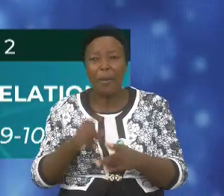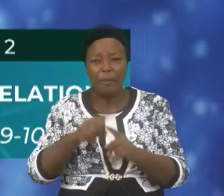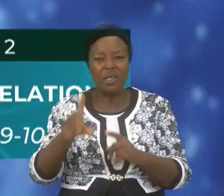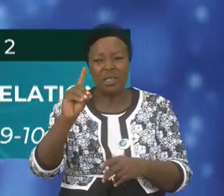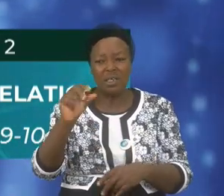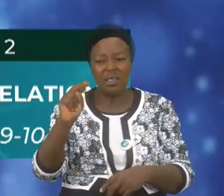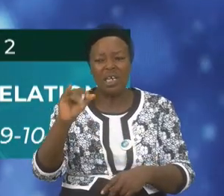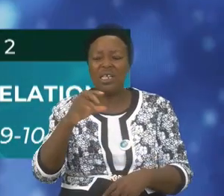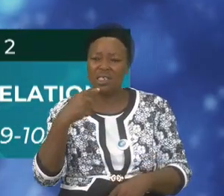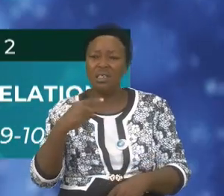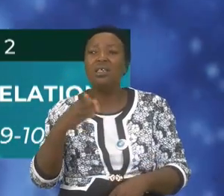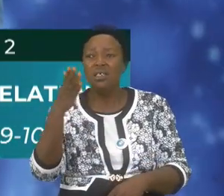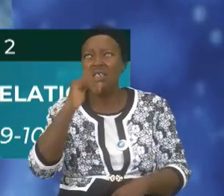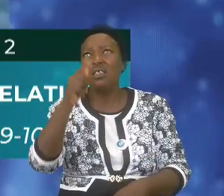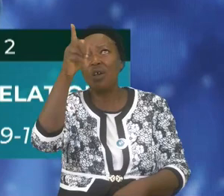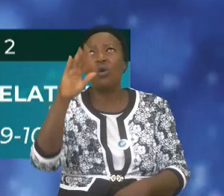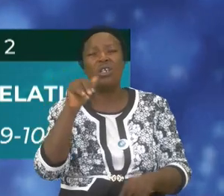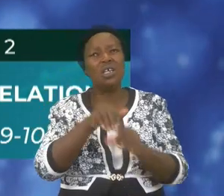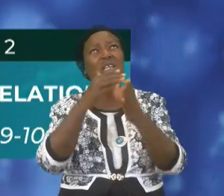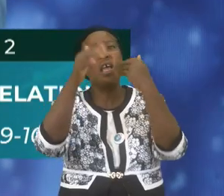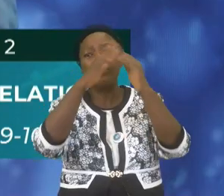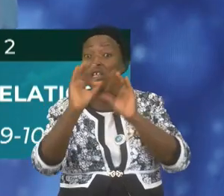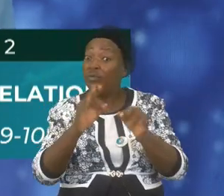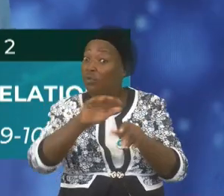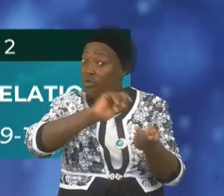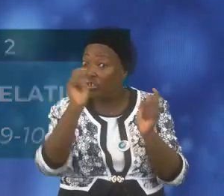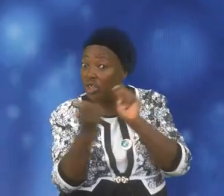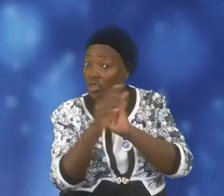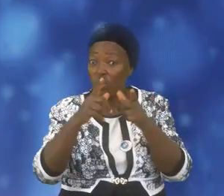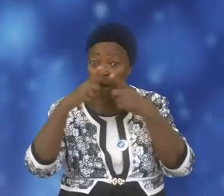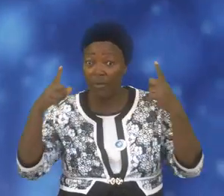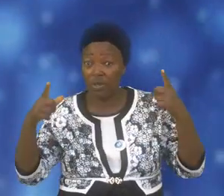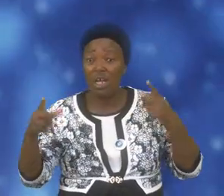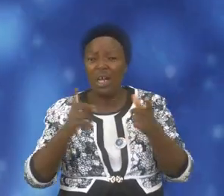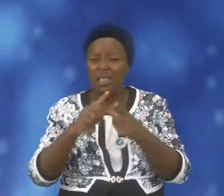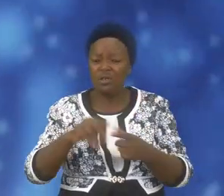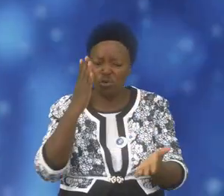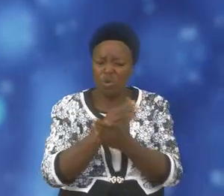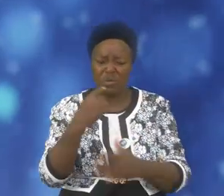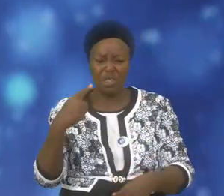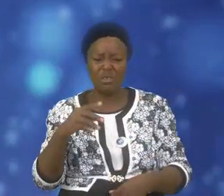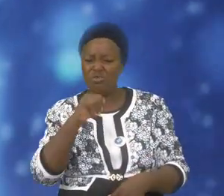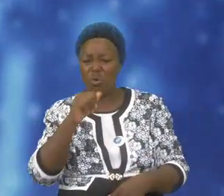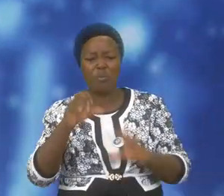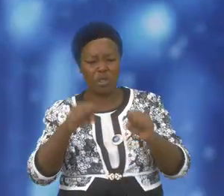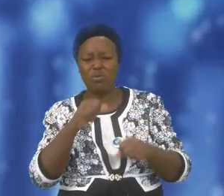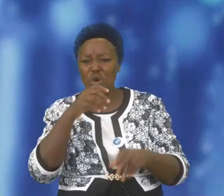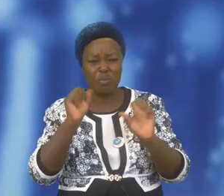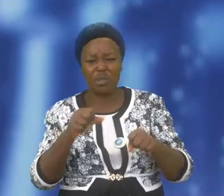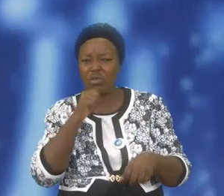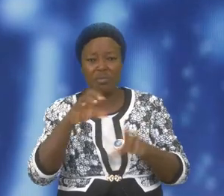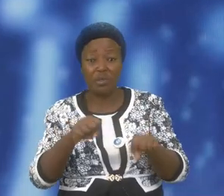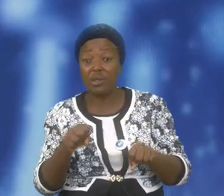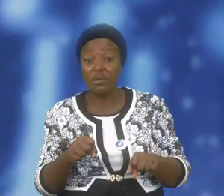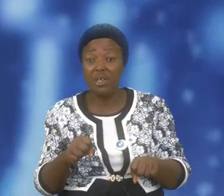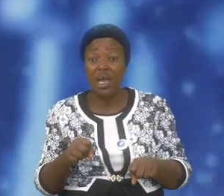your language, if you stop saying impossible, impossible, impossible, and you change your language and you say, there